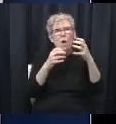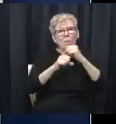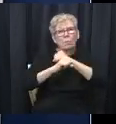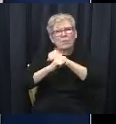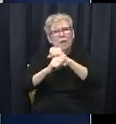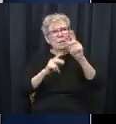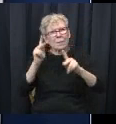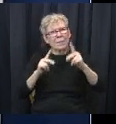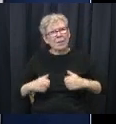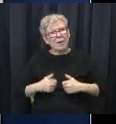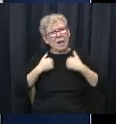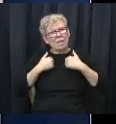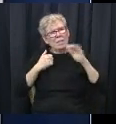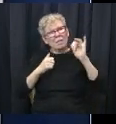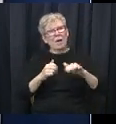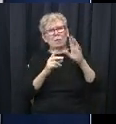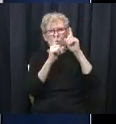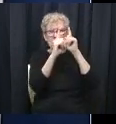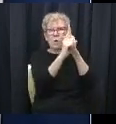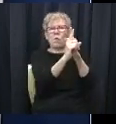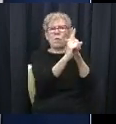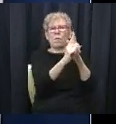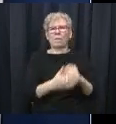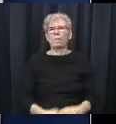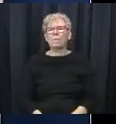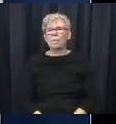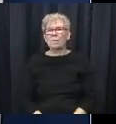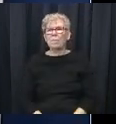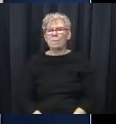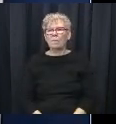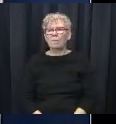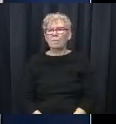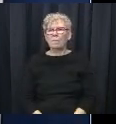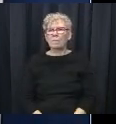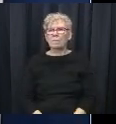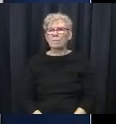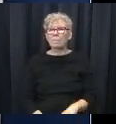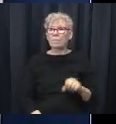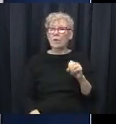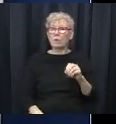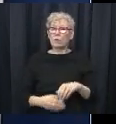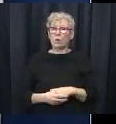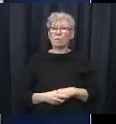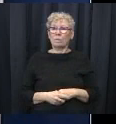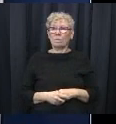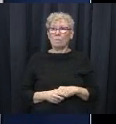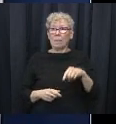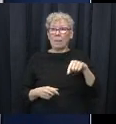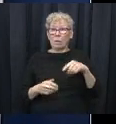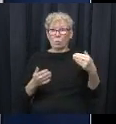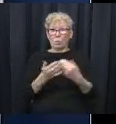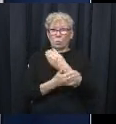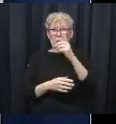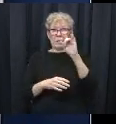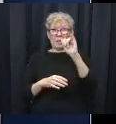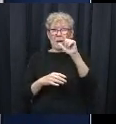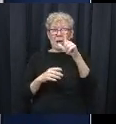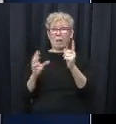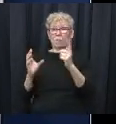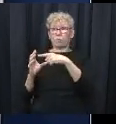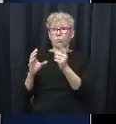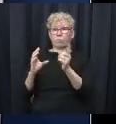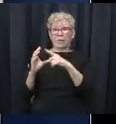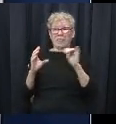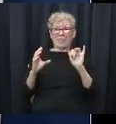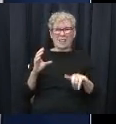this update of the Dial is a major update, it is also the first update